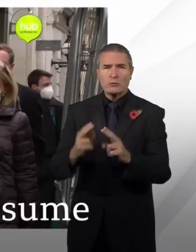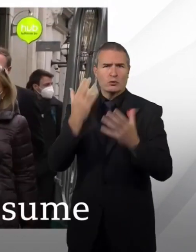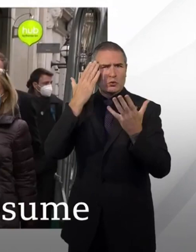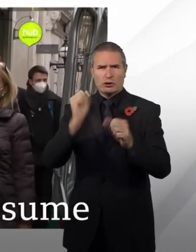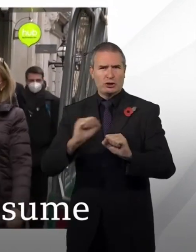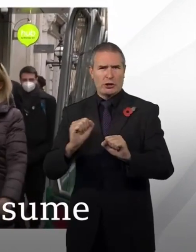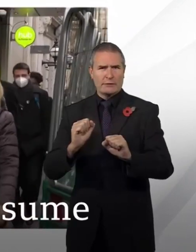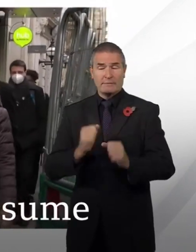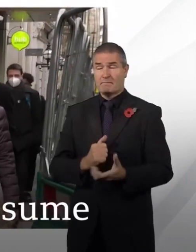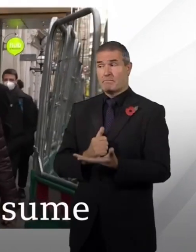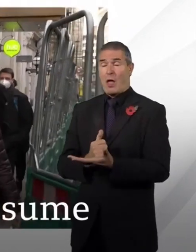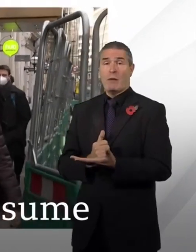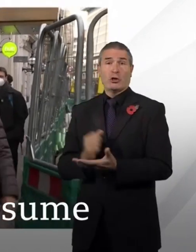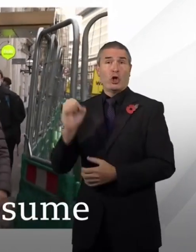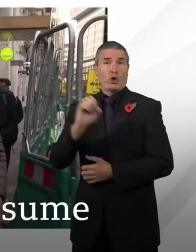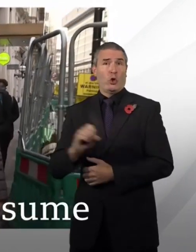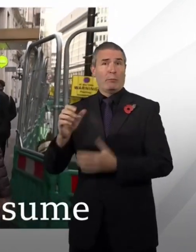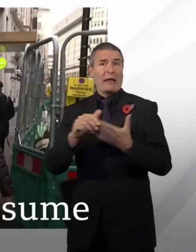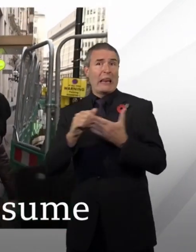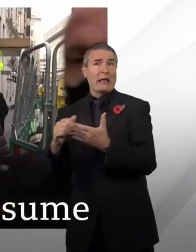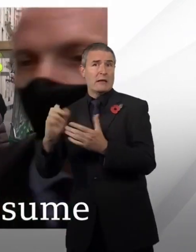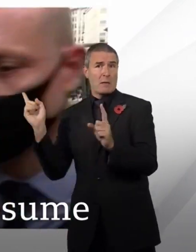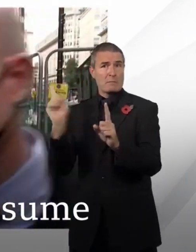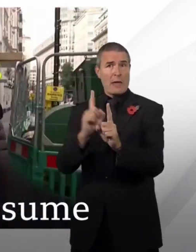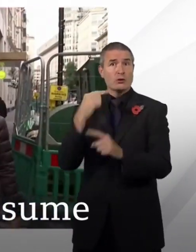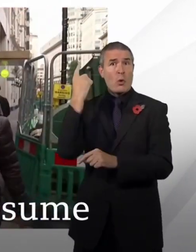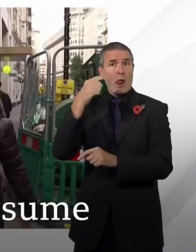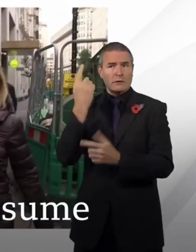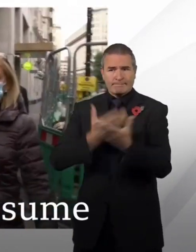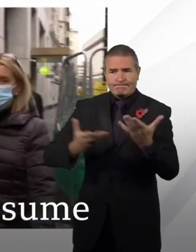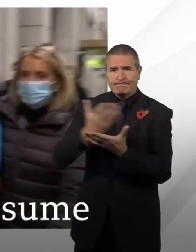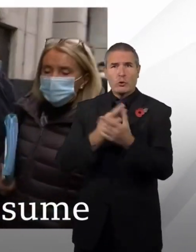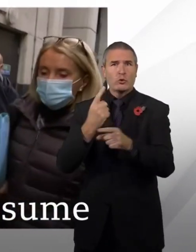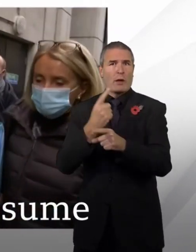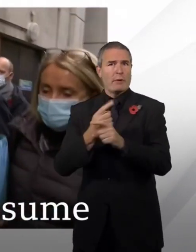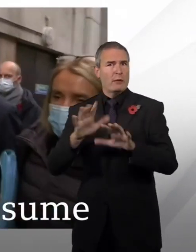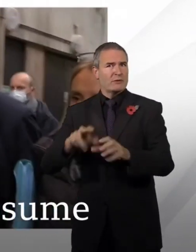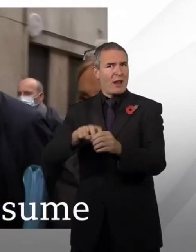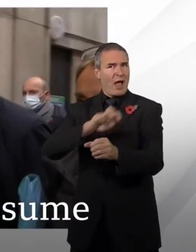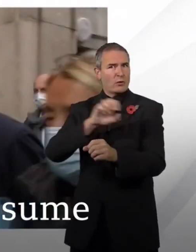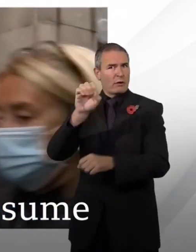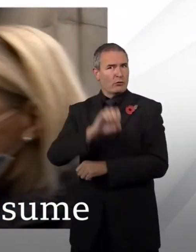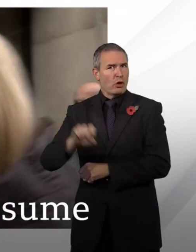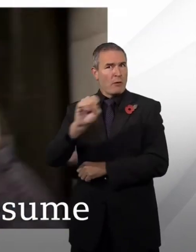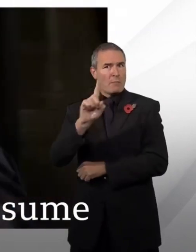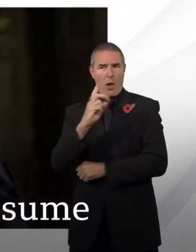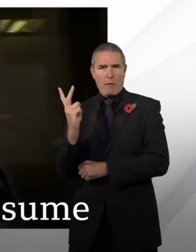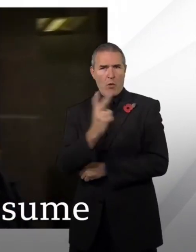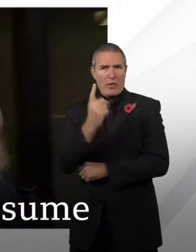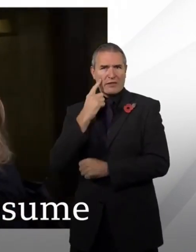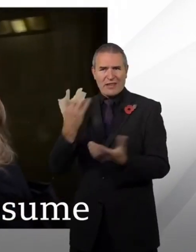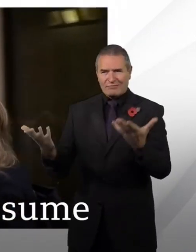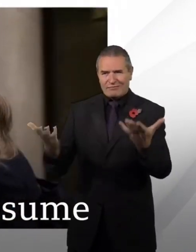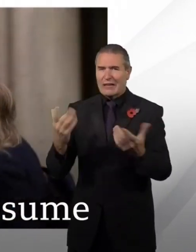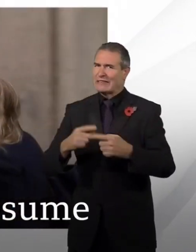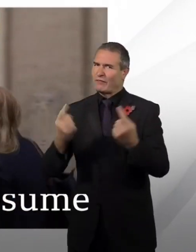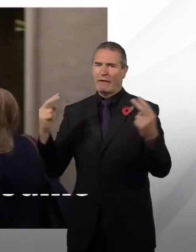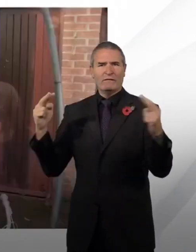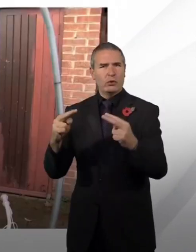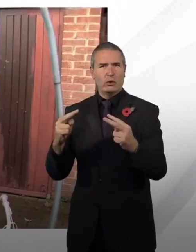Michel Barnier returns to Britain as Brexit talks with the EU are back on, but both sides say there are still significant differences.